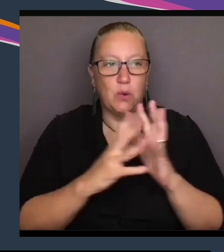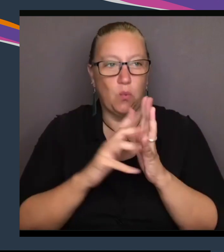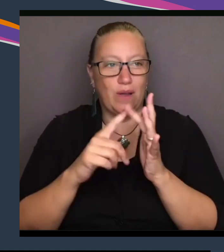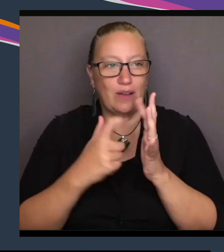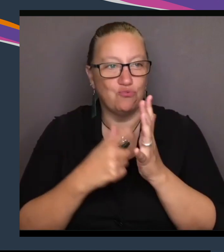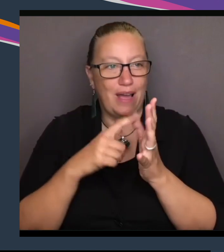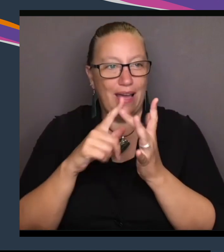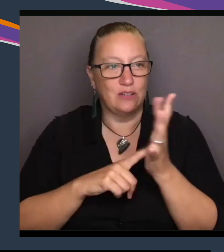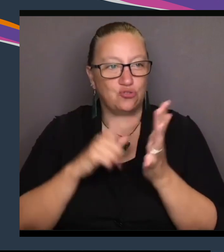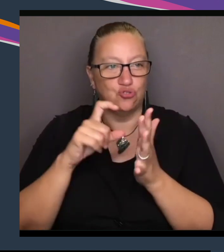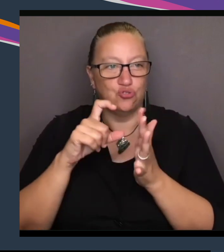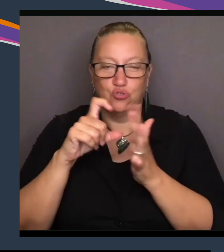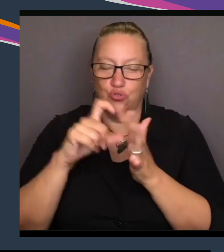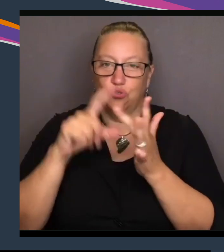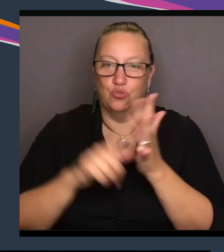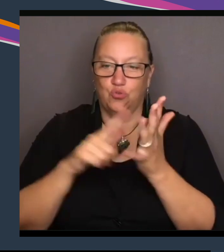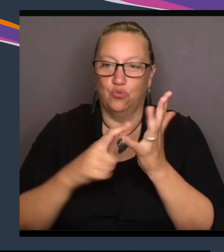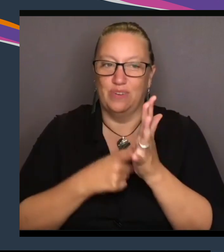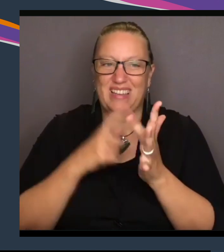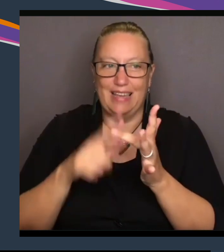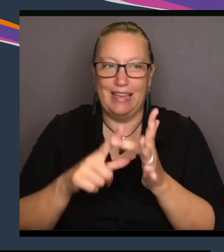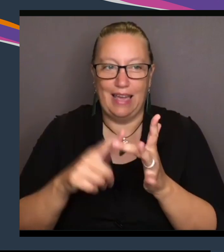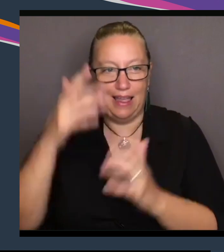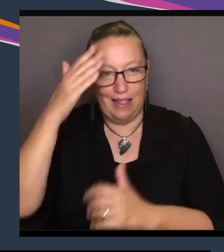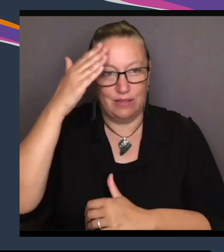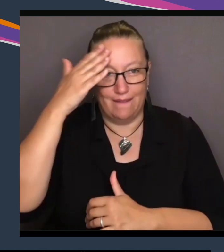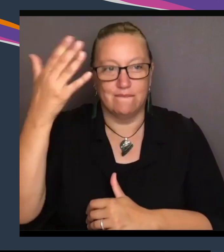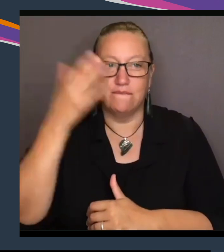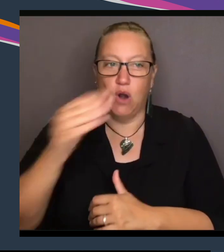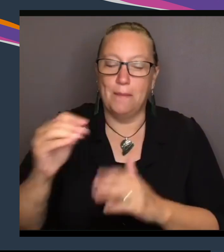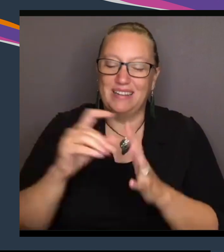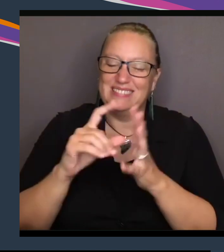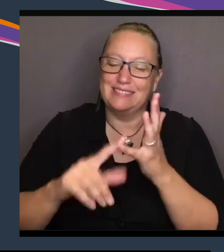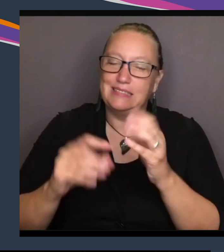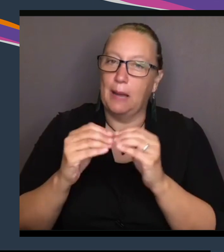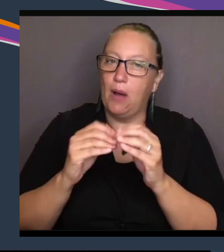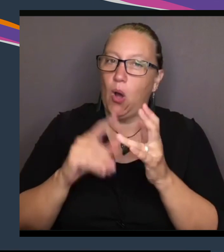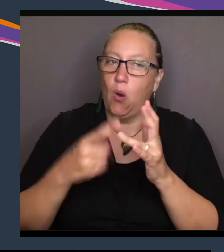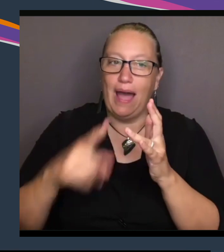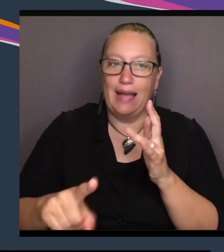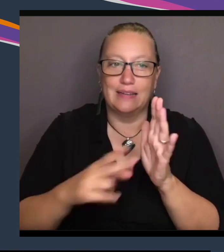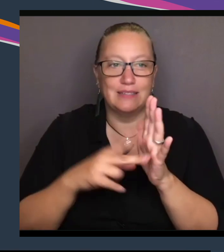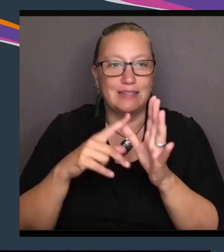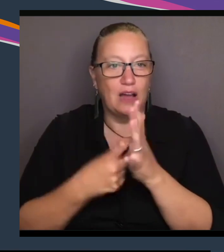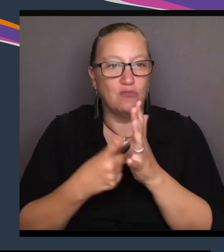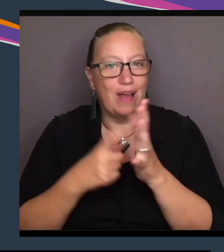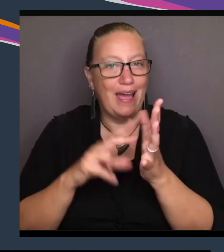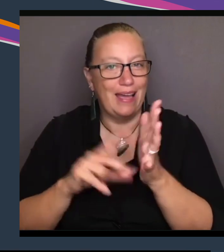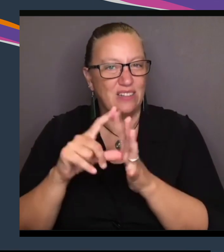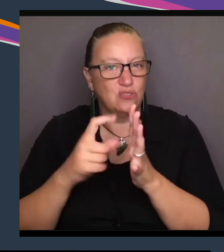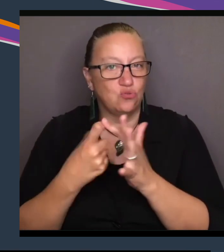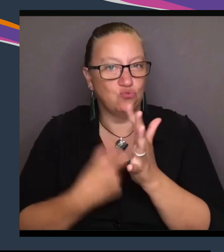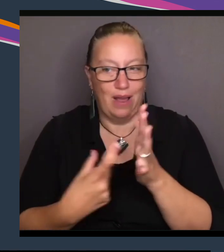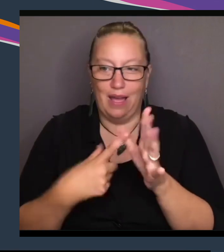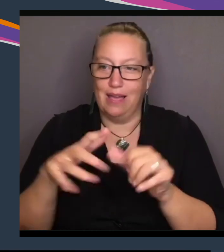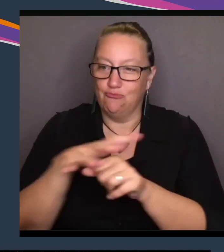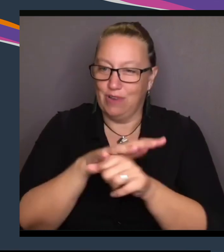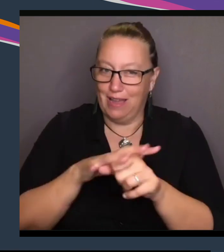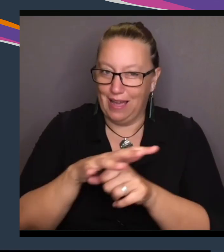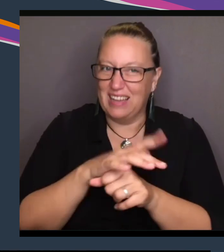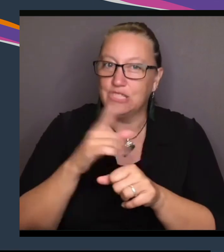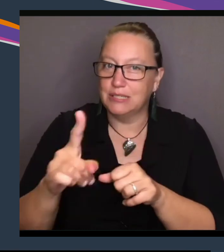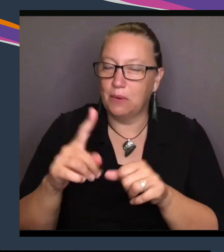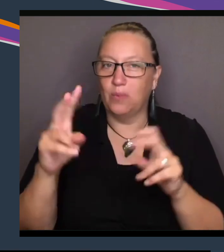Mudgee, Dubbo and the Narrandera area. She's been an elder in residence at the University of Technology,